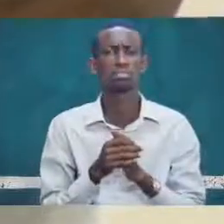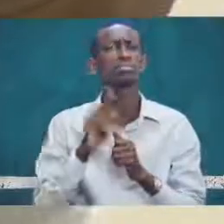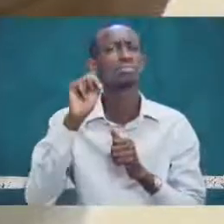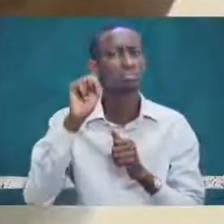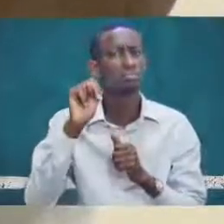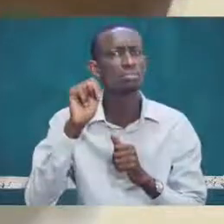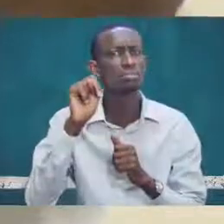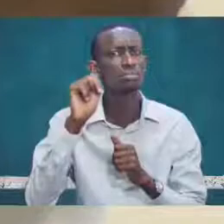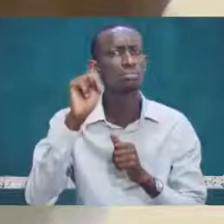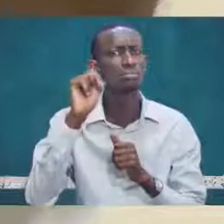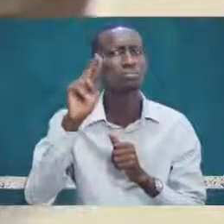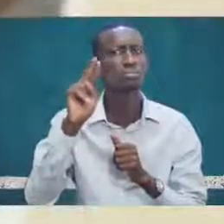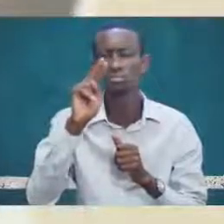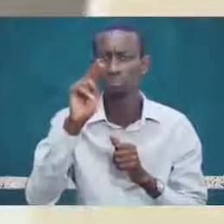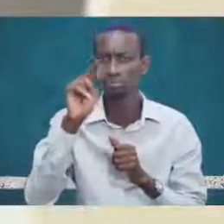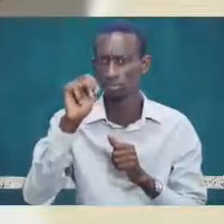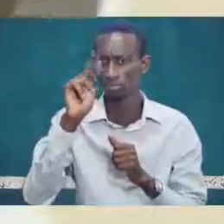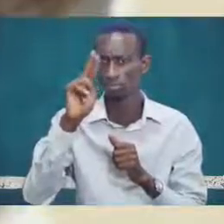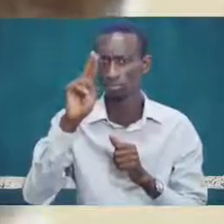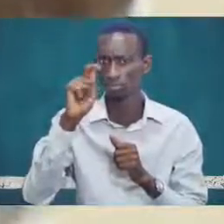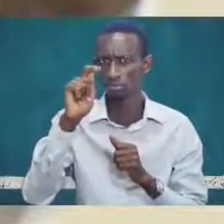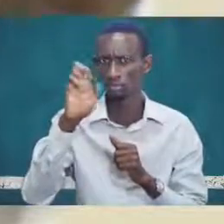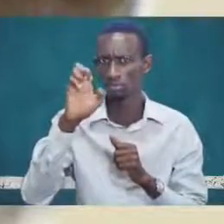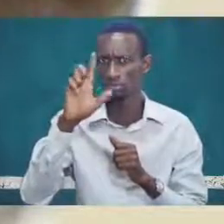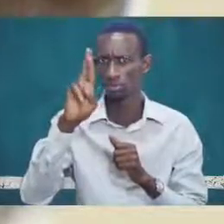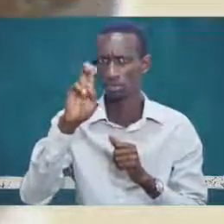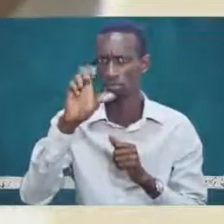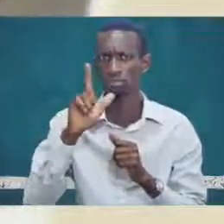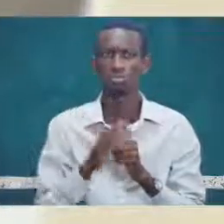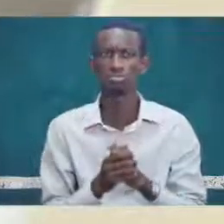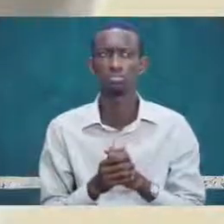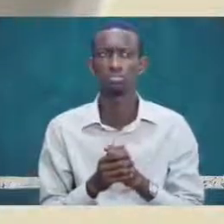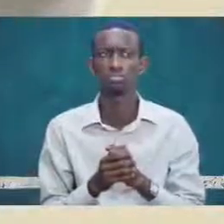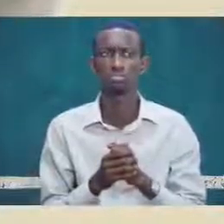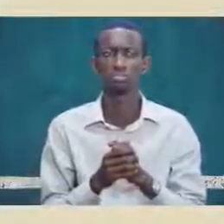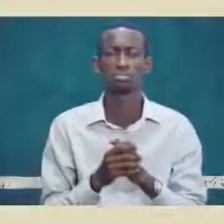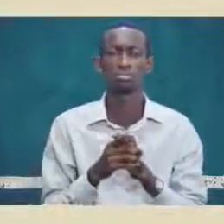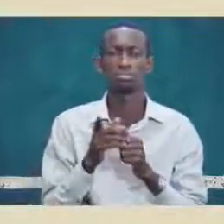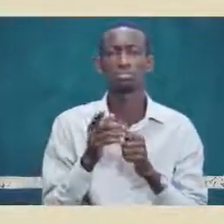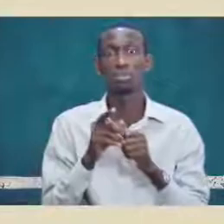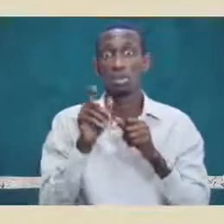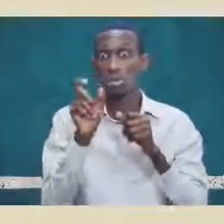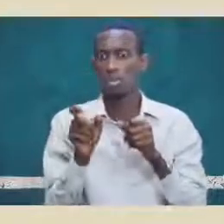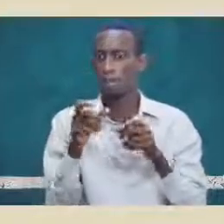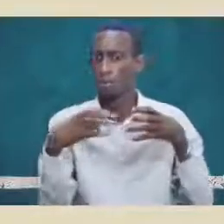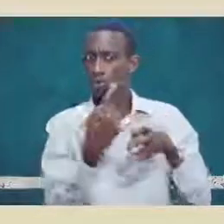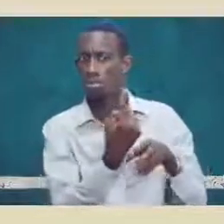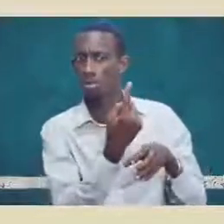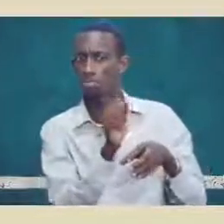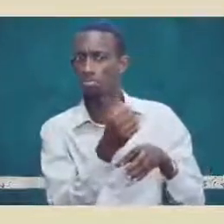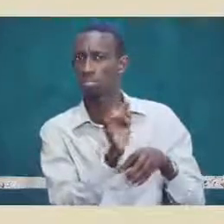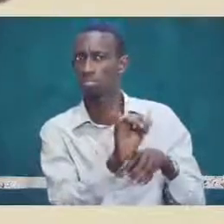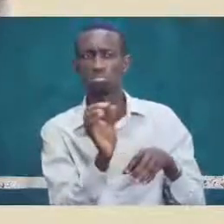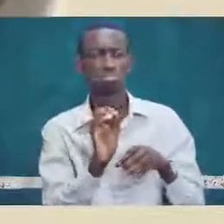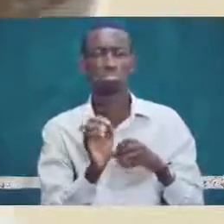decompose to produce nitrogen dioxide gas, except those ones of group 1, as you